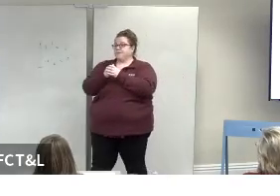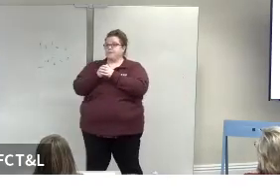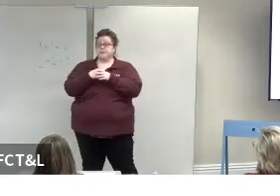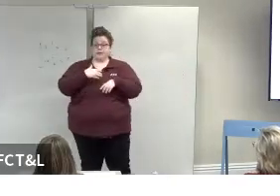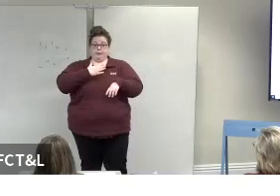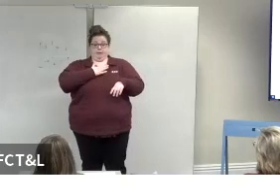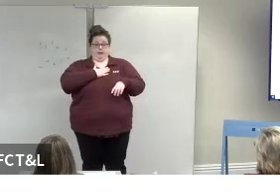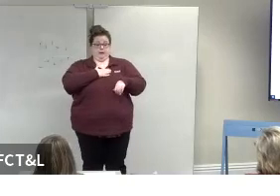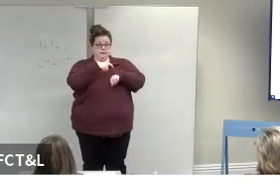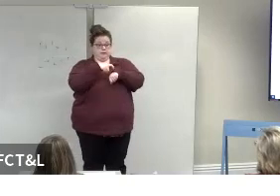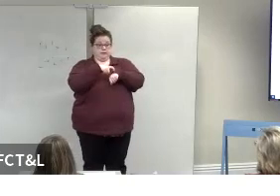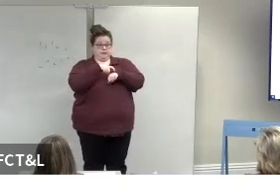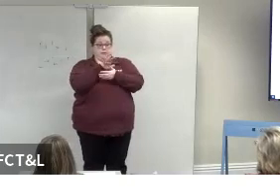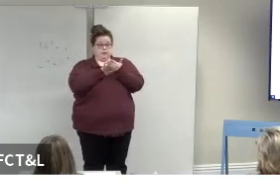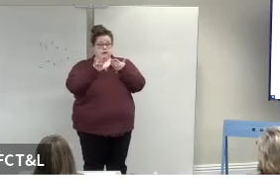you try,